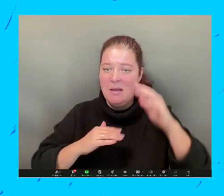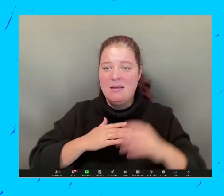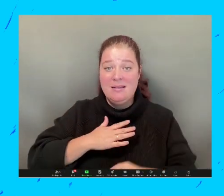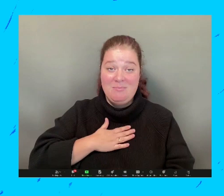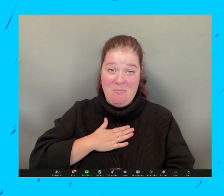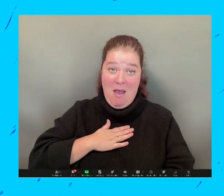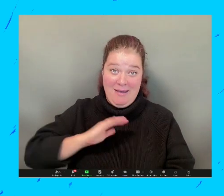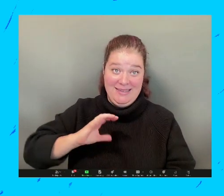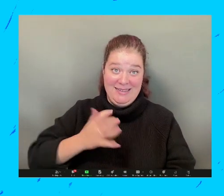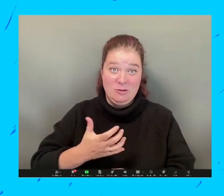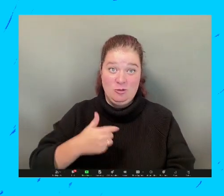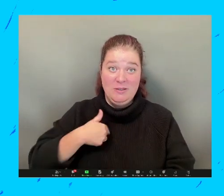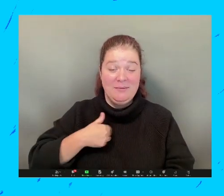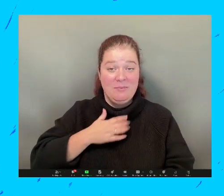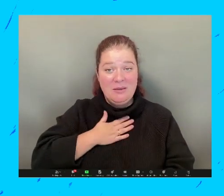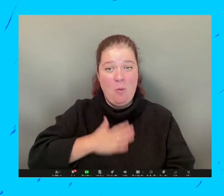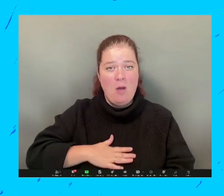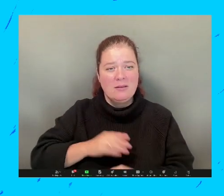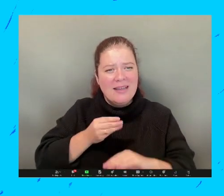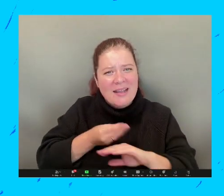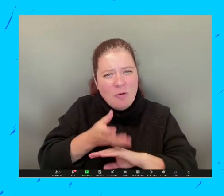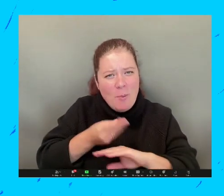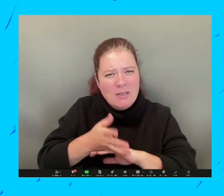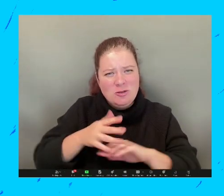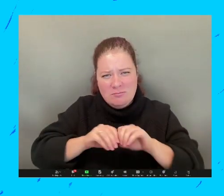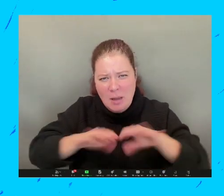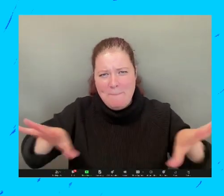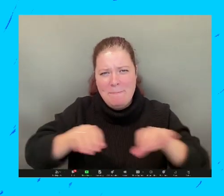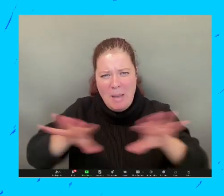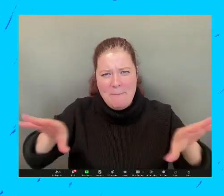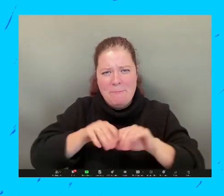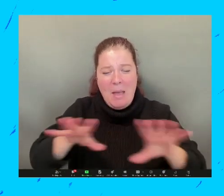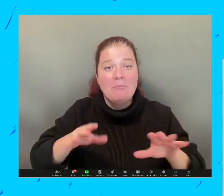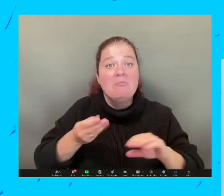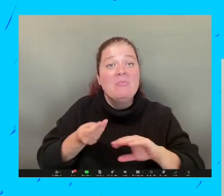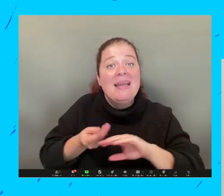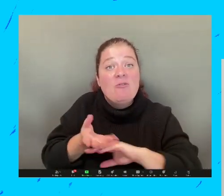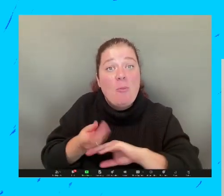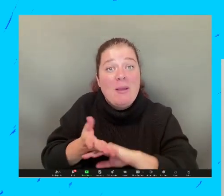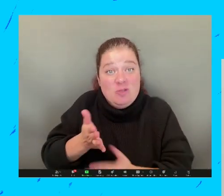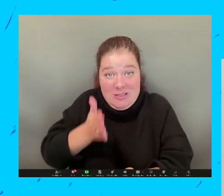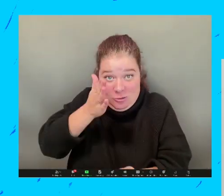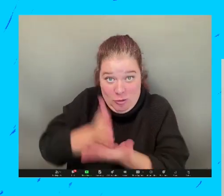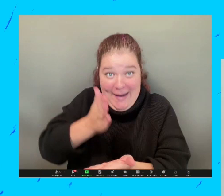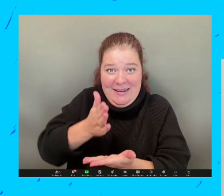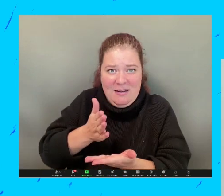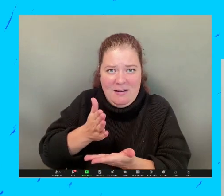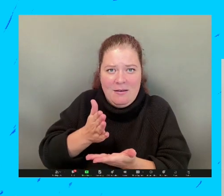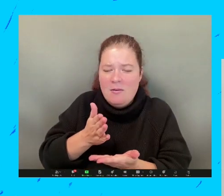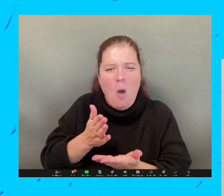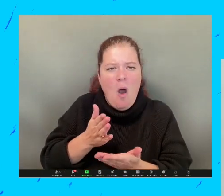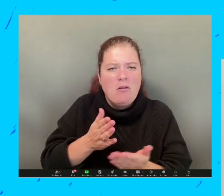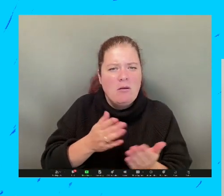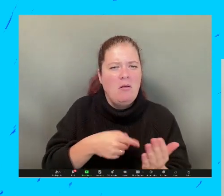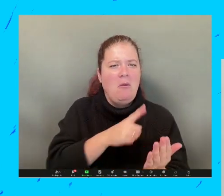to put in place is disseminating correct and comprehensive education and making people know